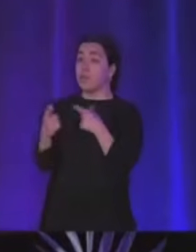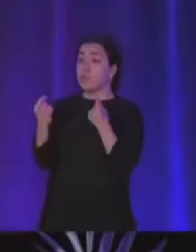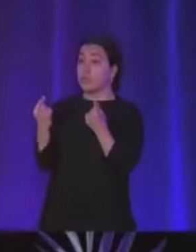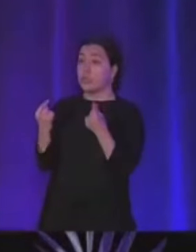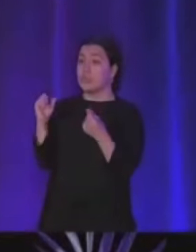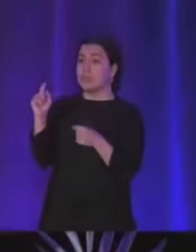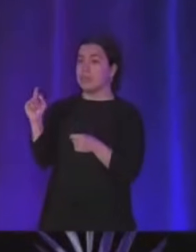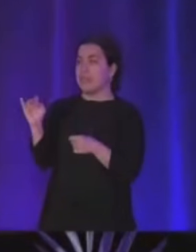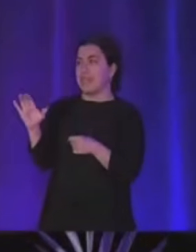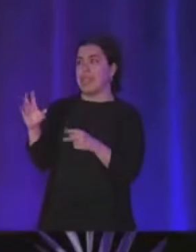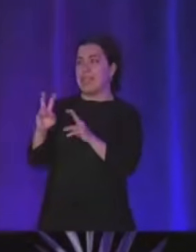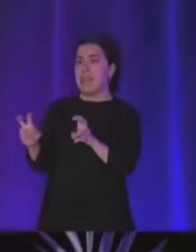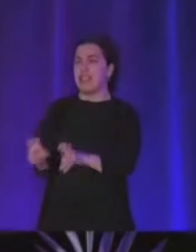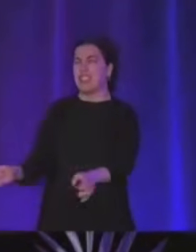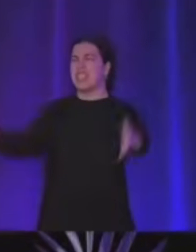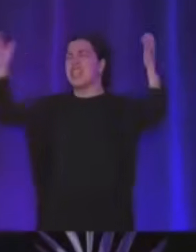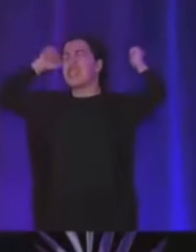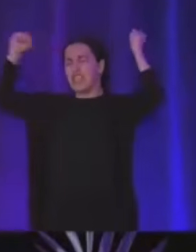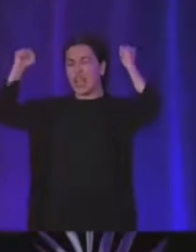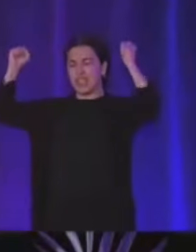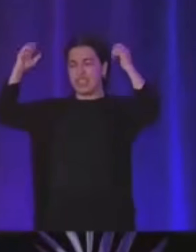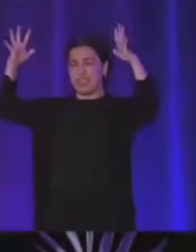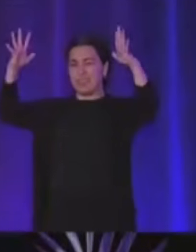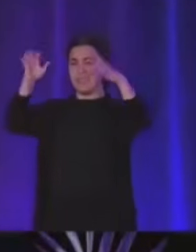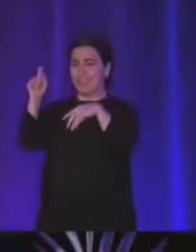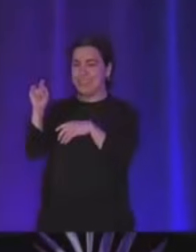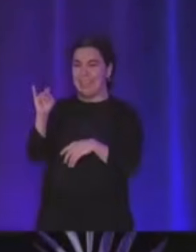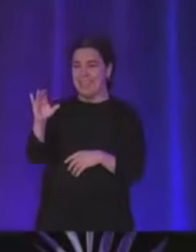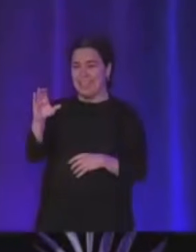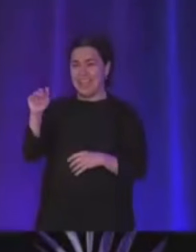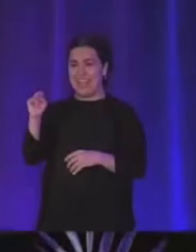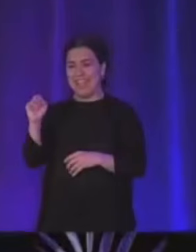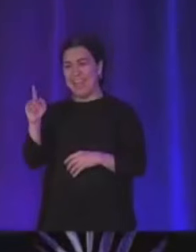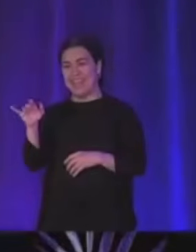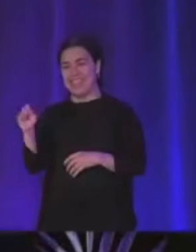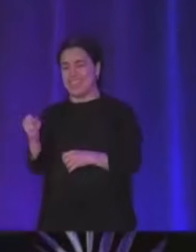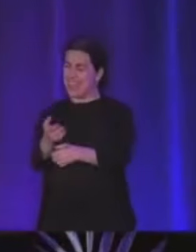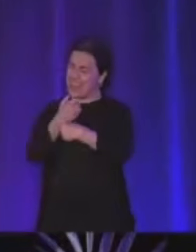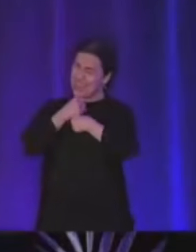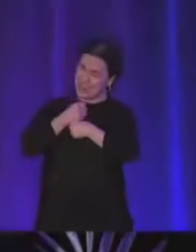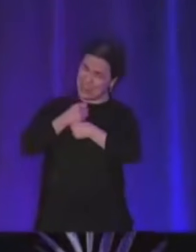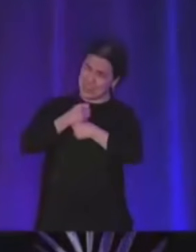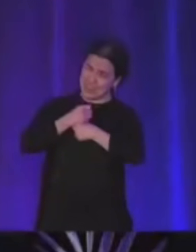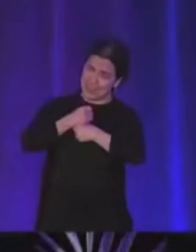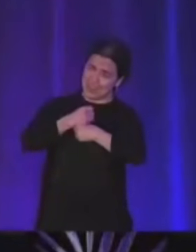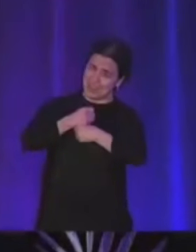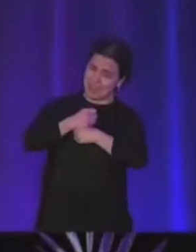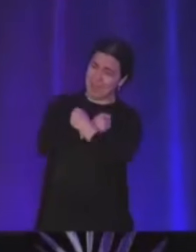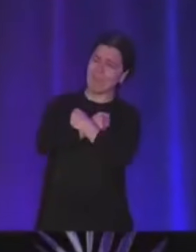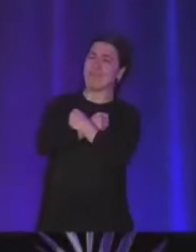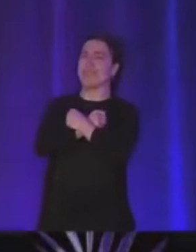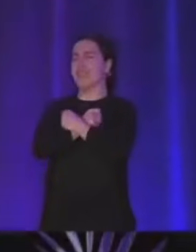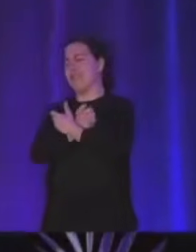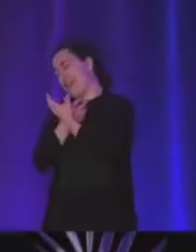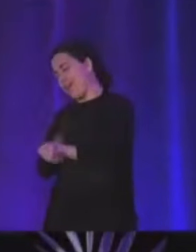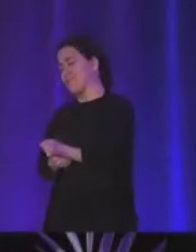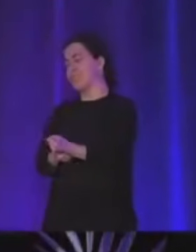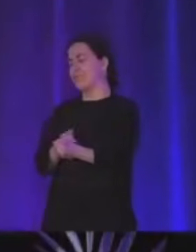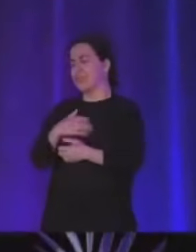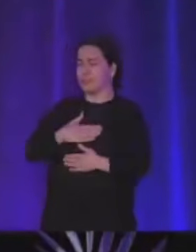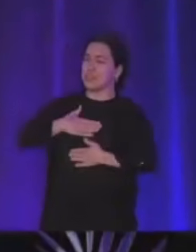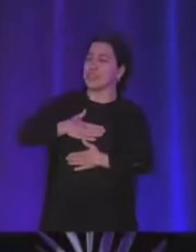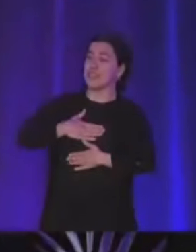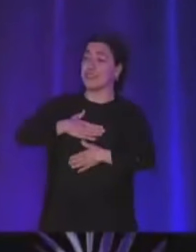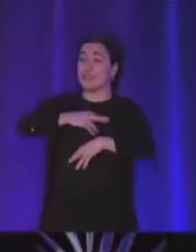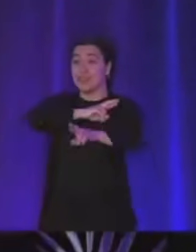analysis. Yes, static analysis. Love and confidence and appreciation for all this stuff. Are y'all ready